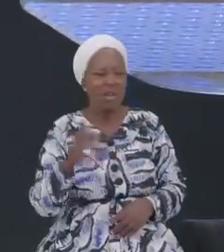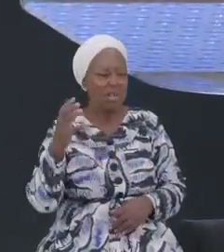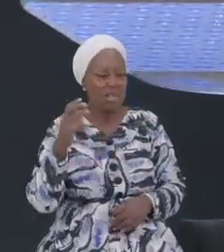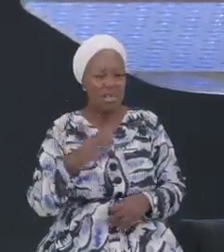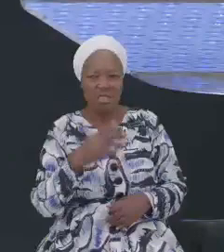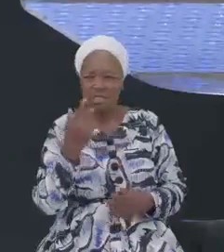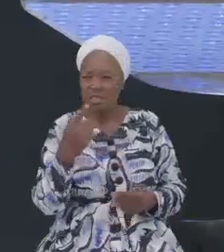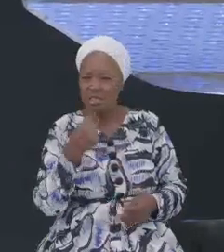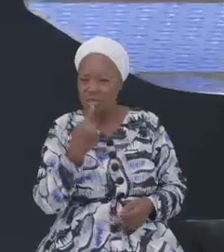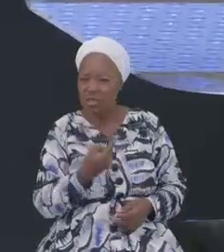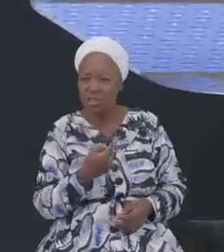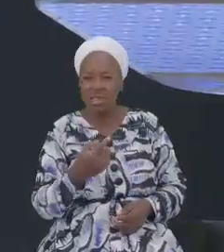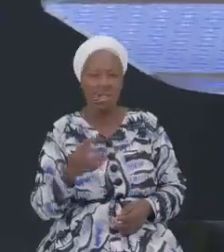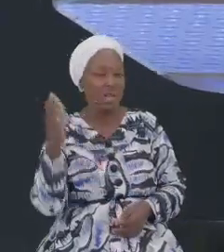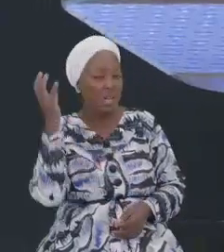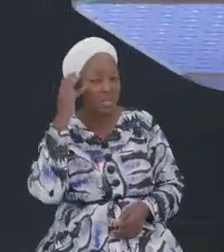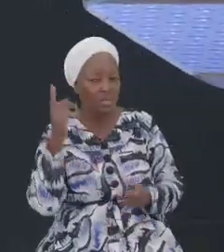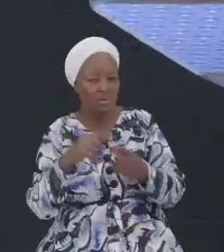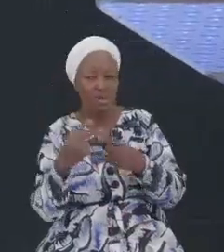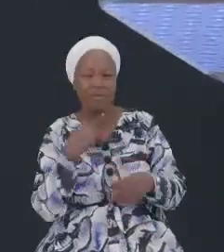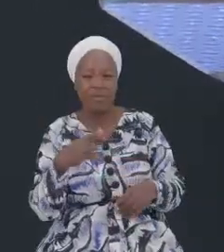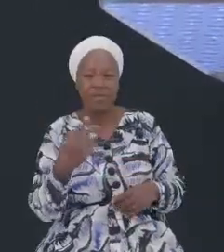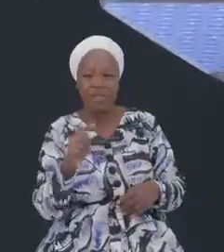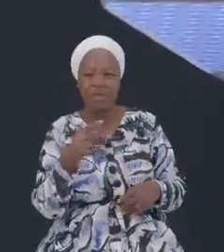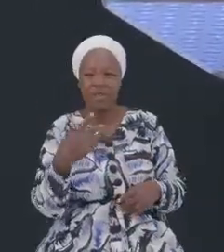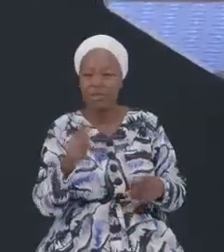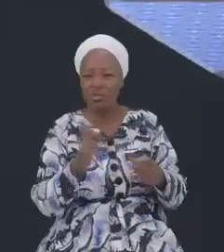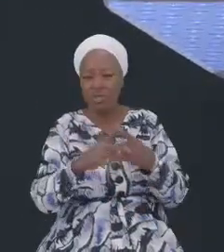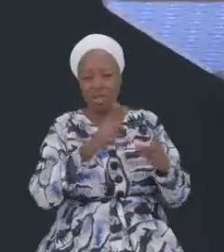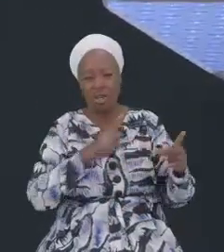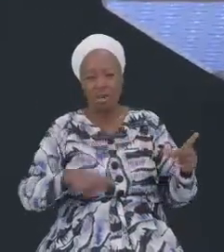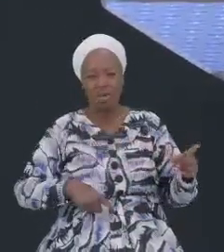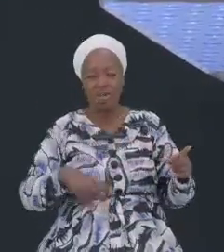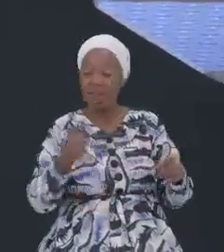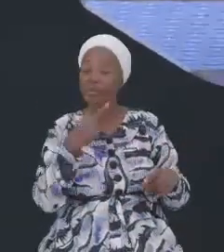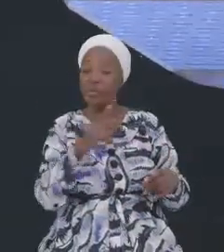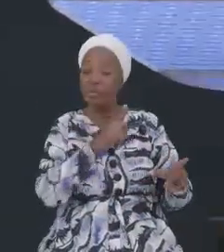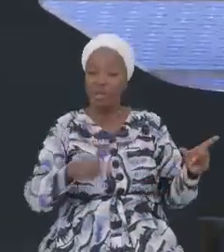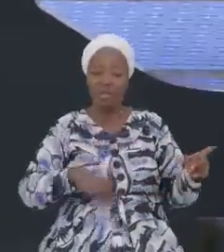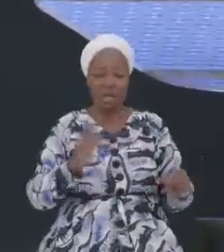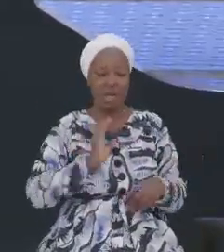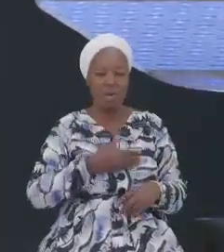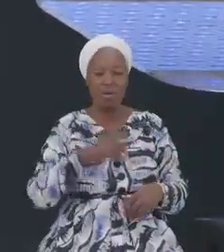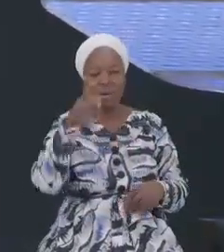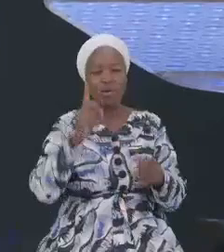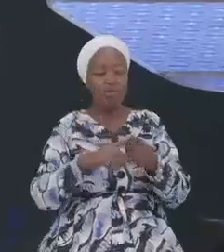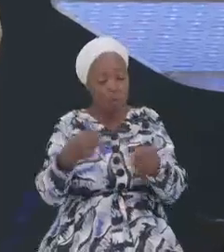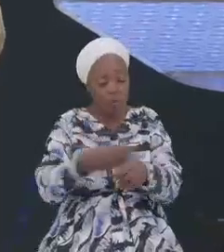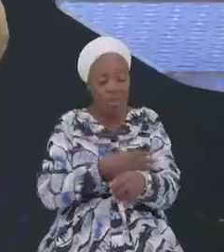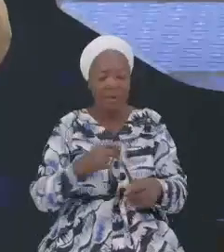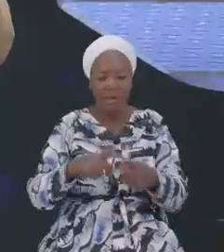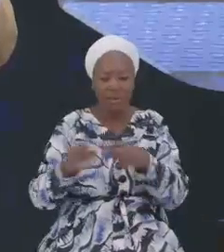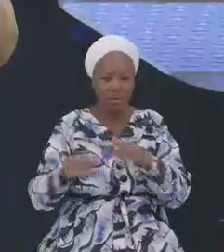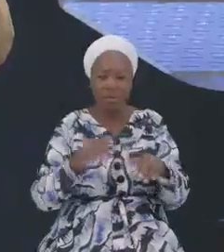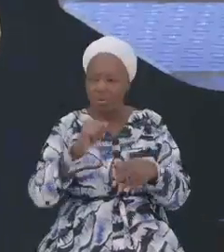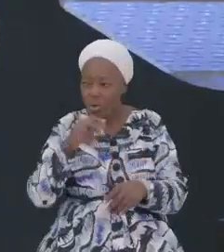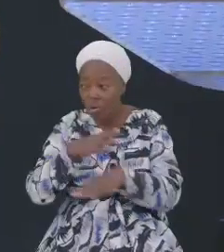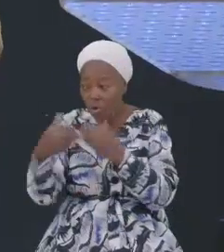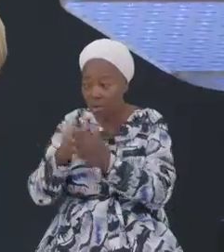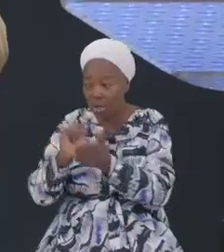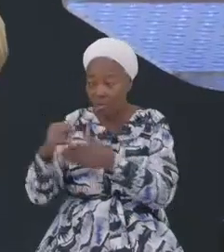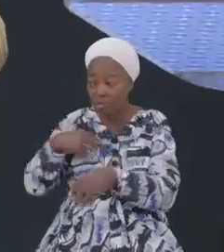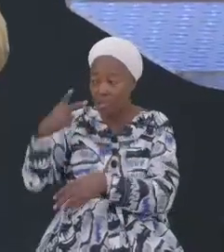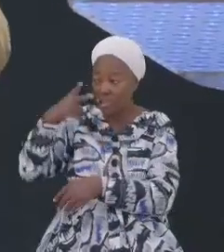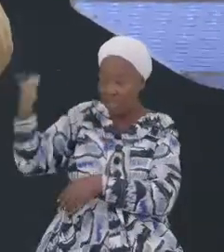the voice of the Lord thy God, to observe and to do all that, not all that we see over there, all that